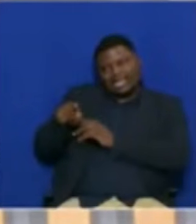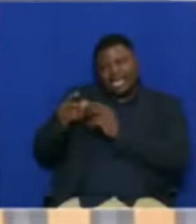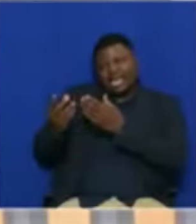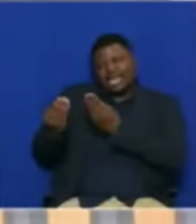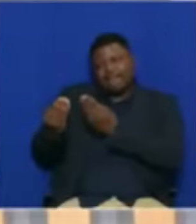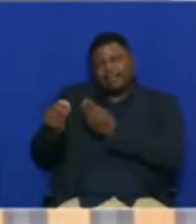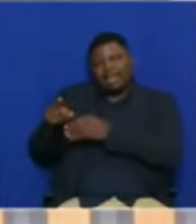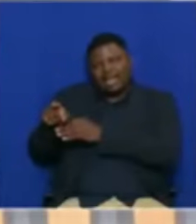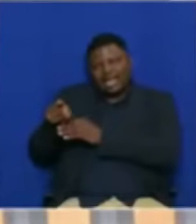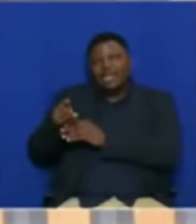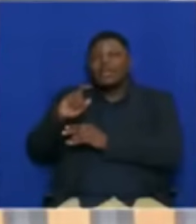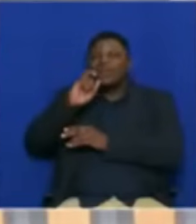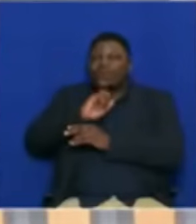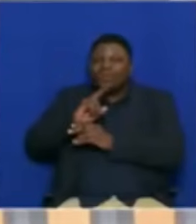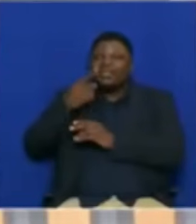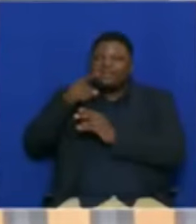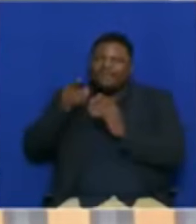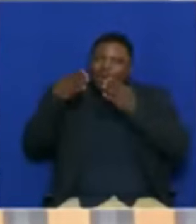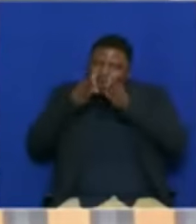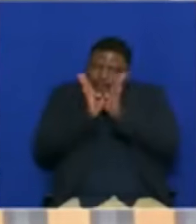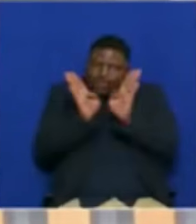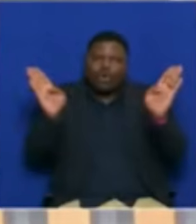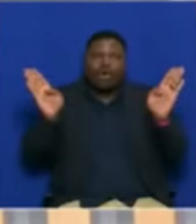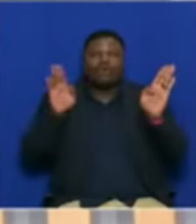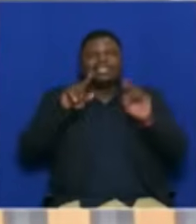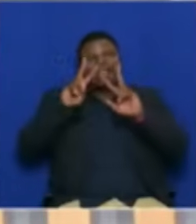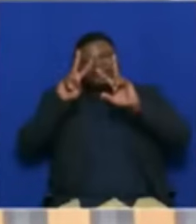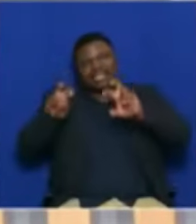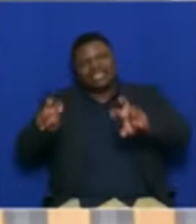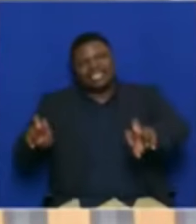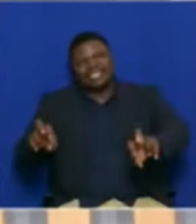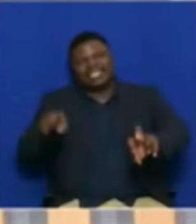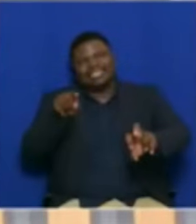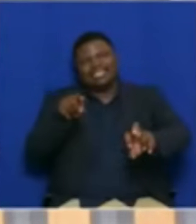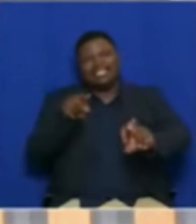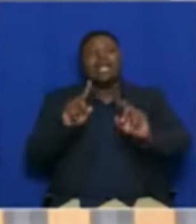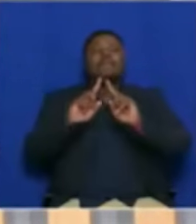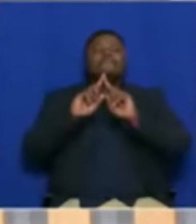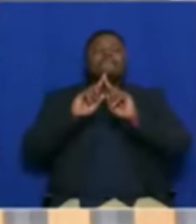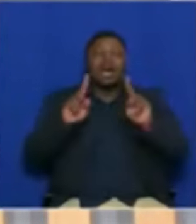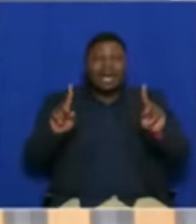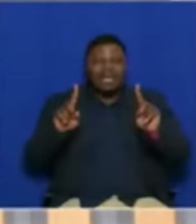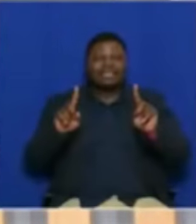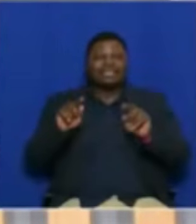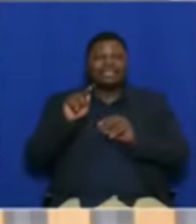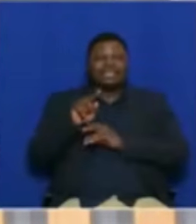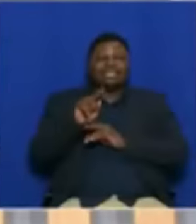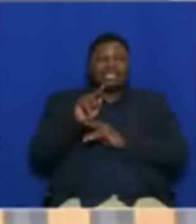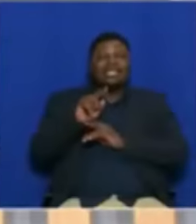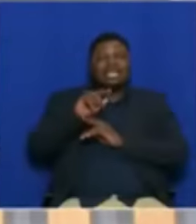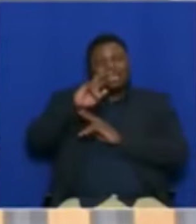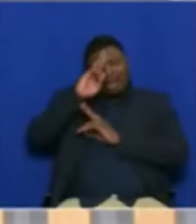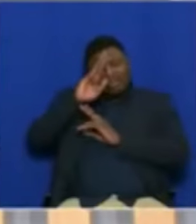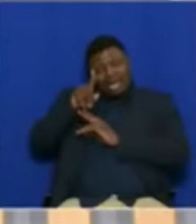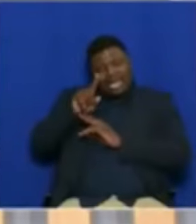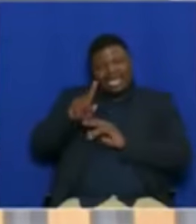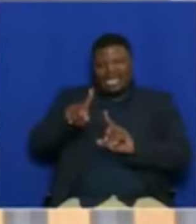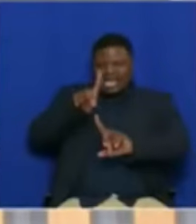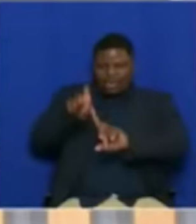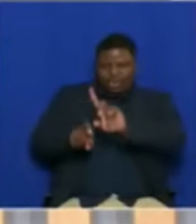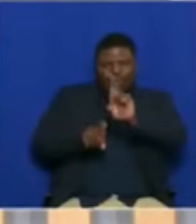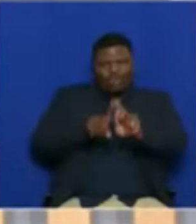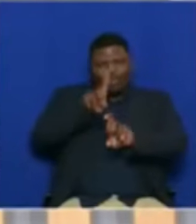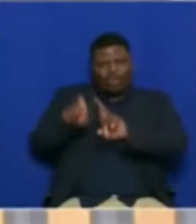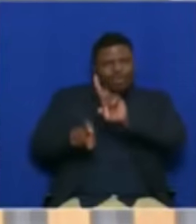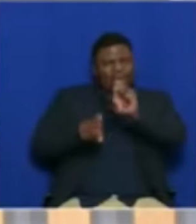first time that an inquiry is open and registered on your system is